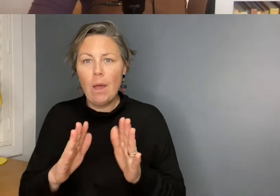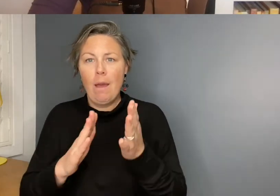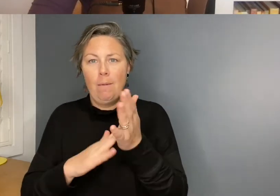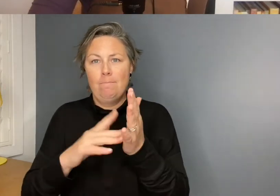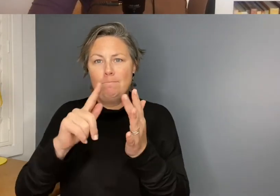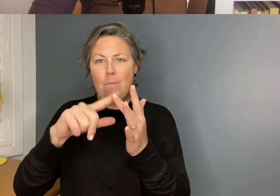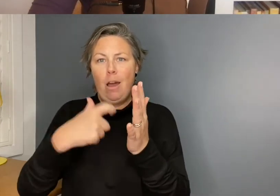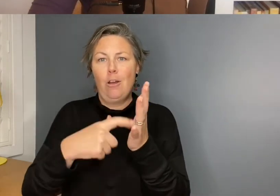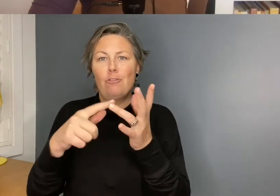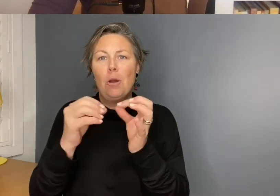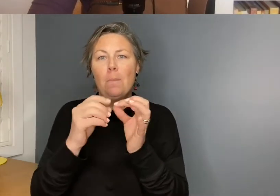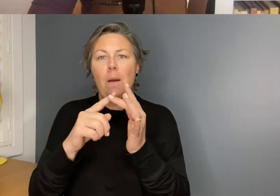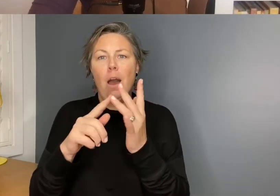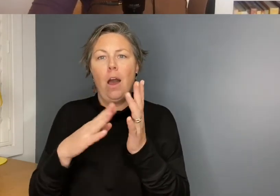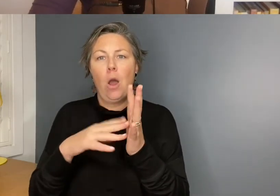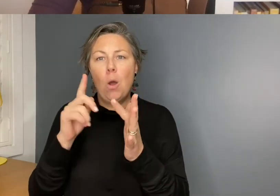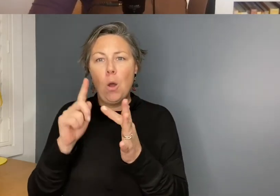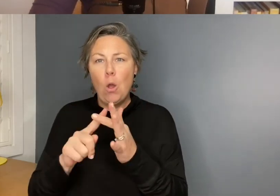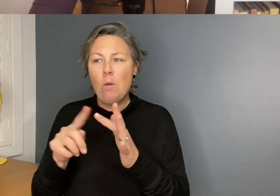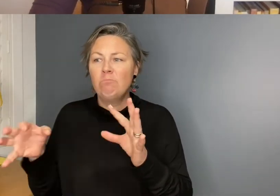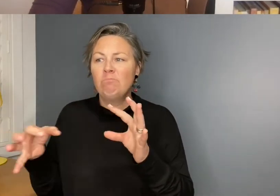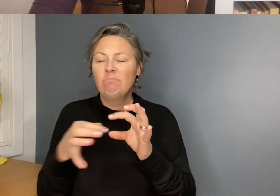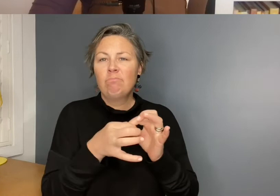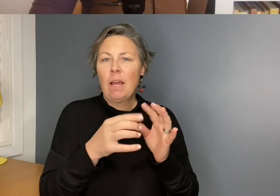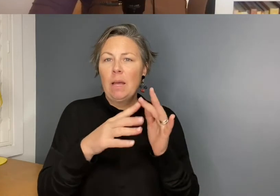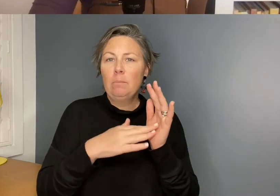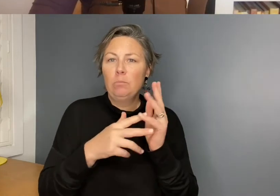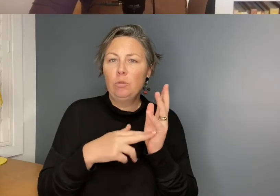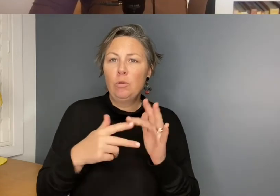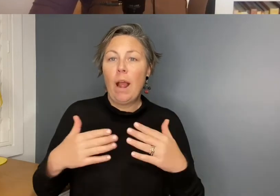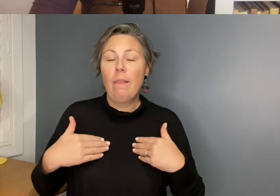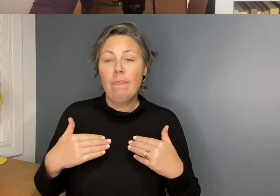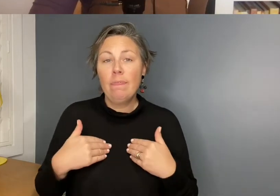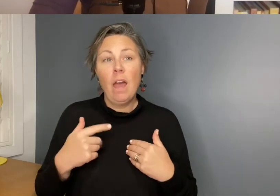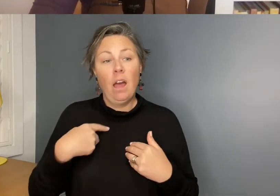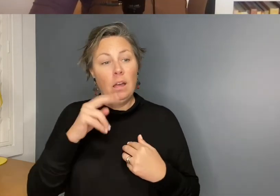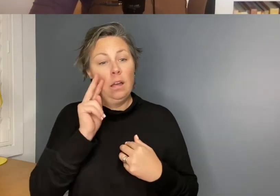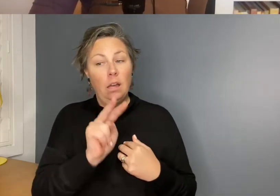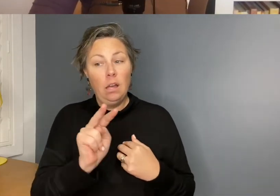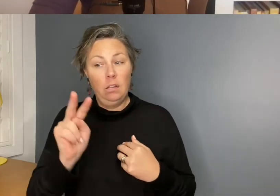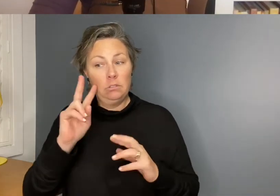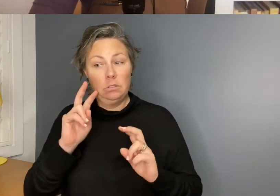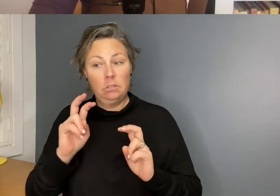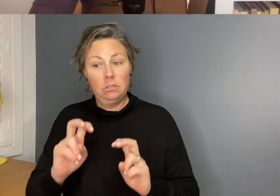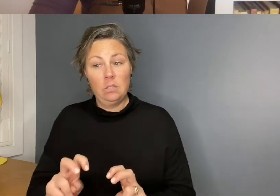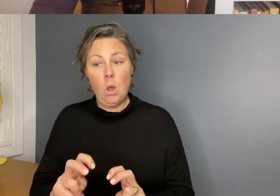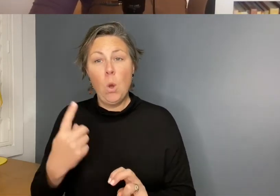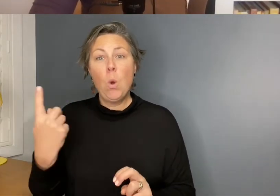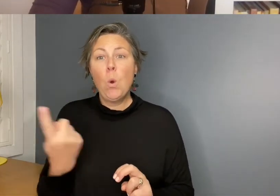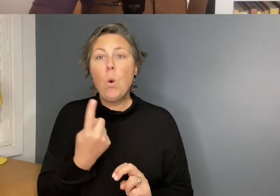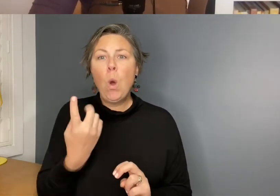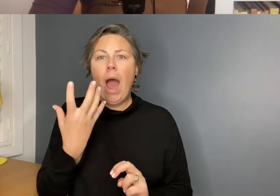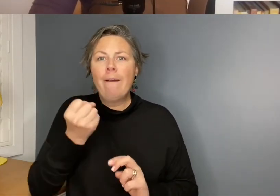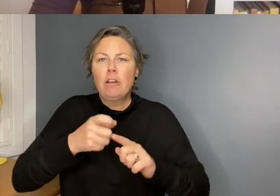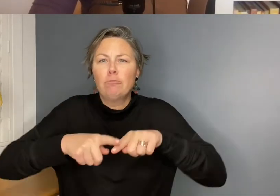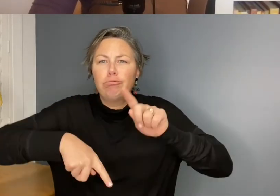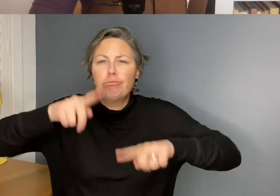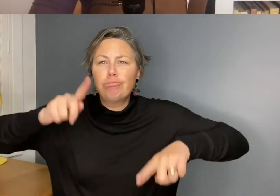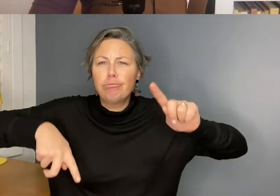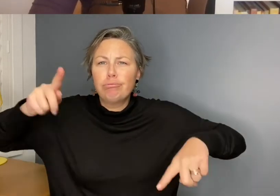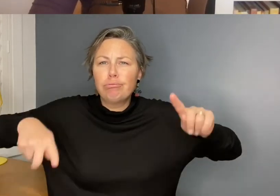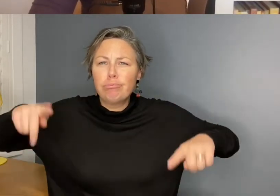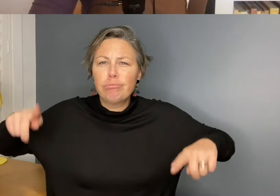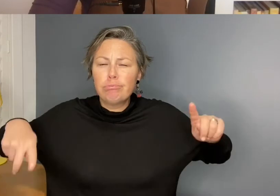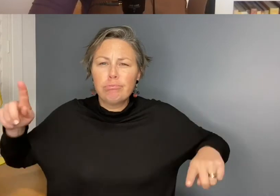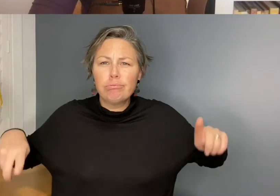outcomes, we see overwhelmingly that people with the most diverse gut microbiomes are those who are